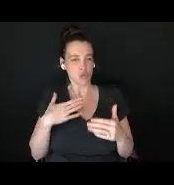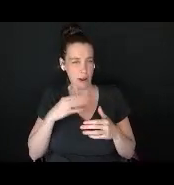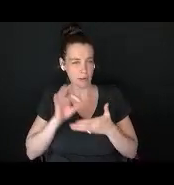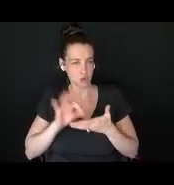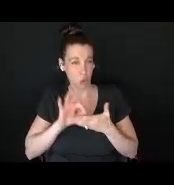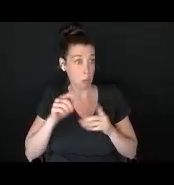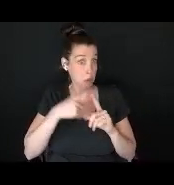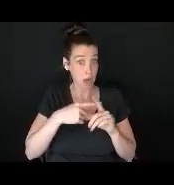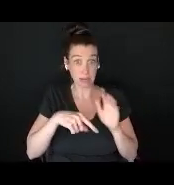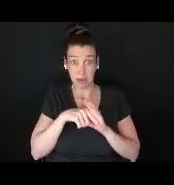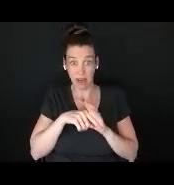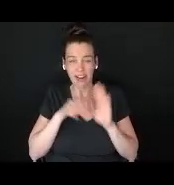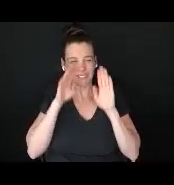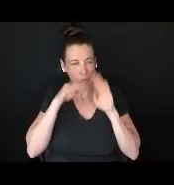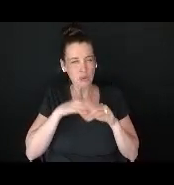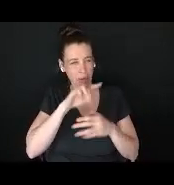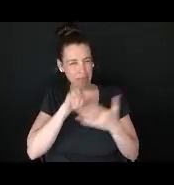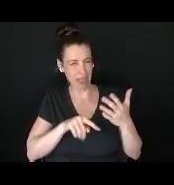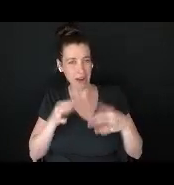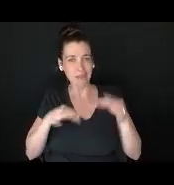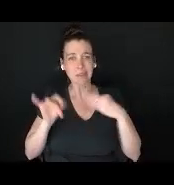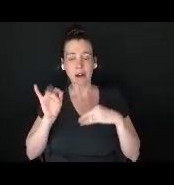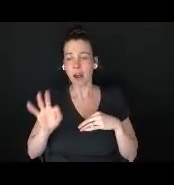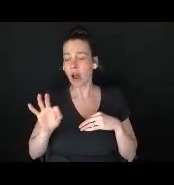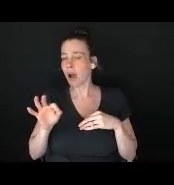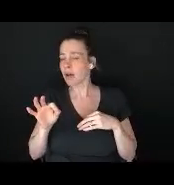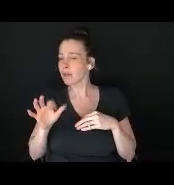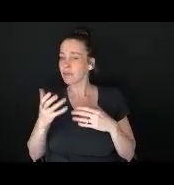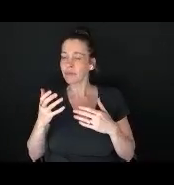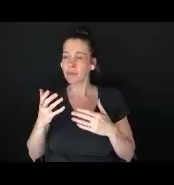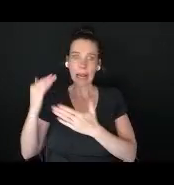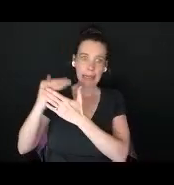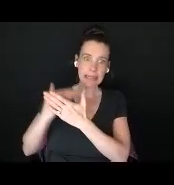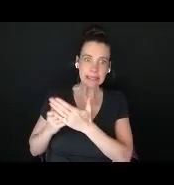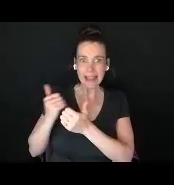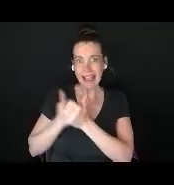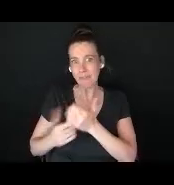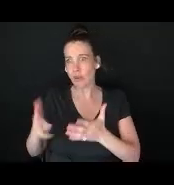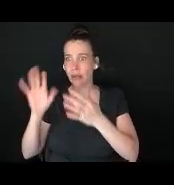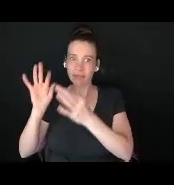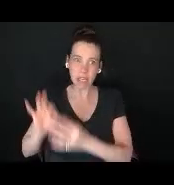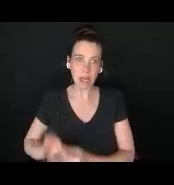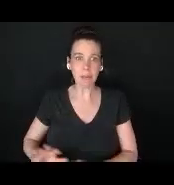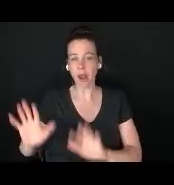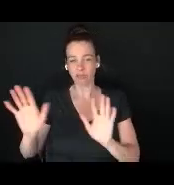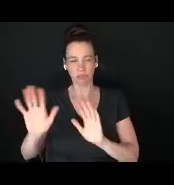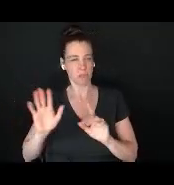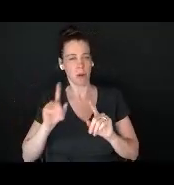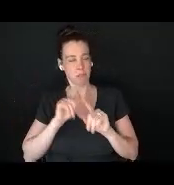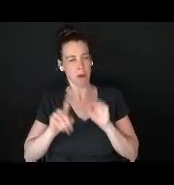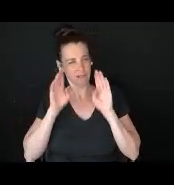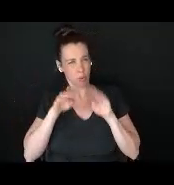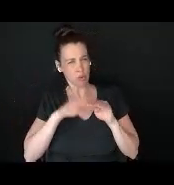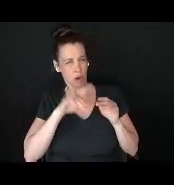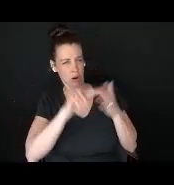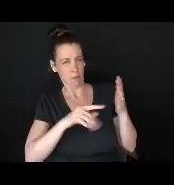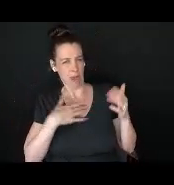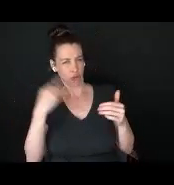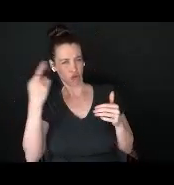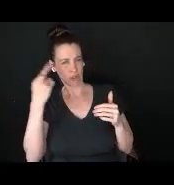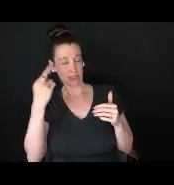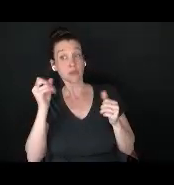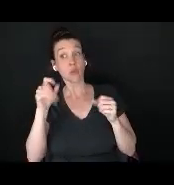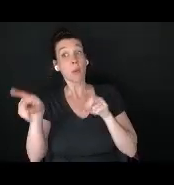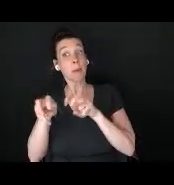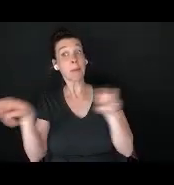points as opposed to reading their critique or comprehensively listing every point in the critique so that the whole panel can understand, you know, how they came up with